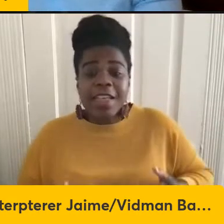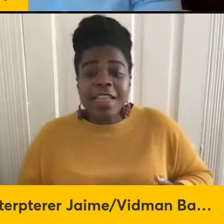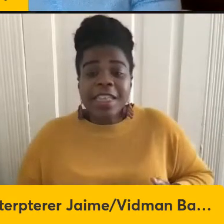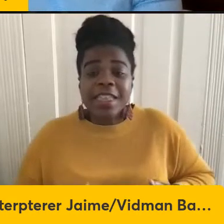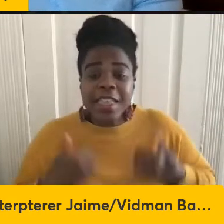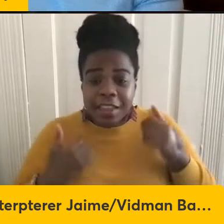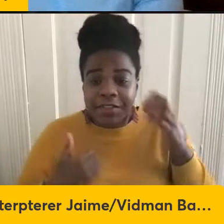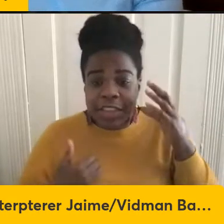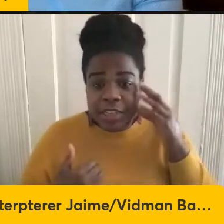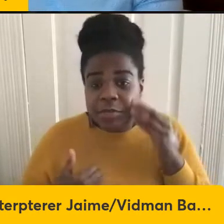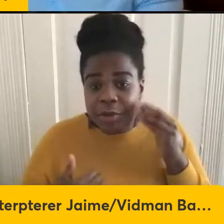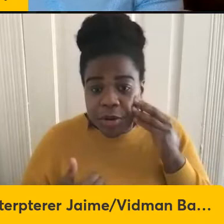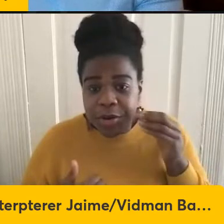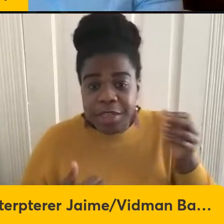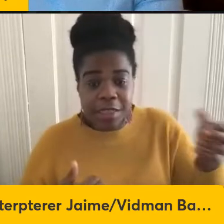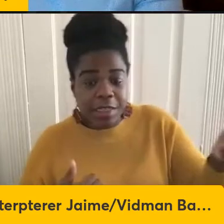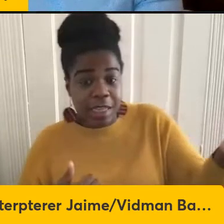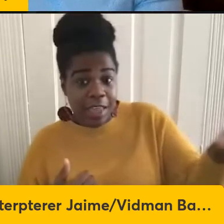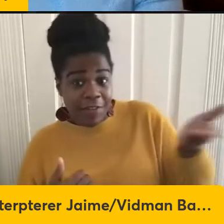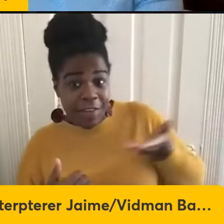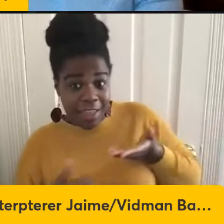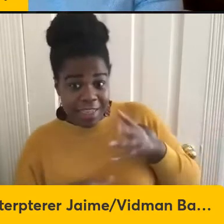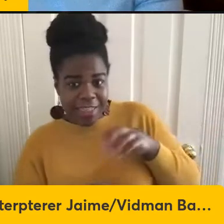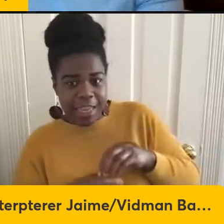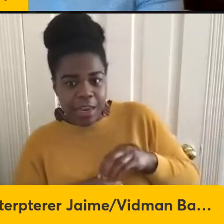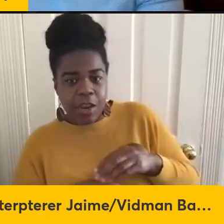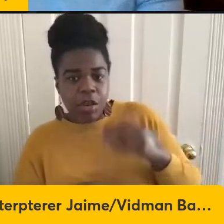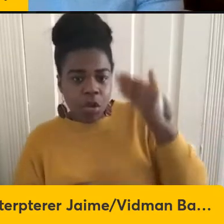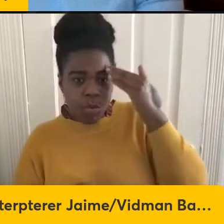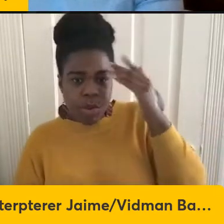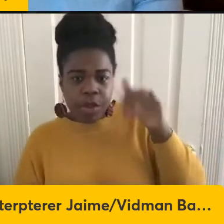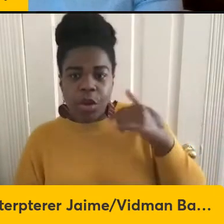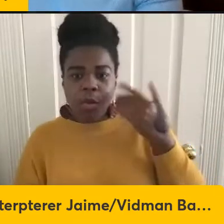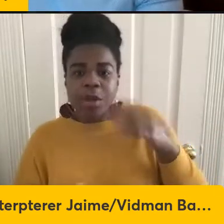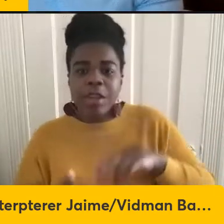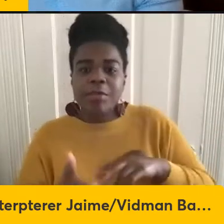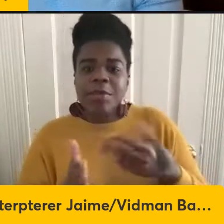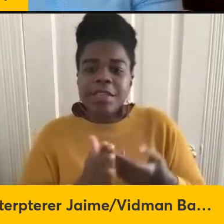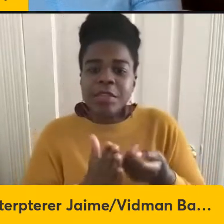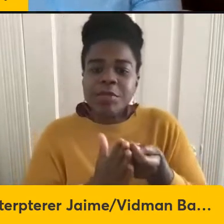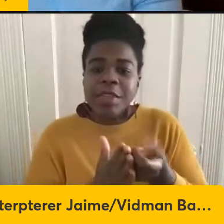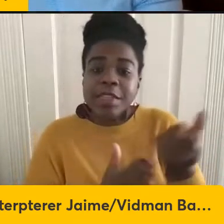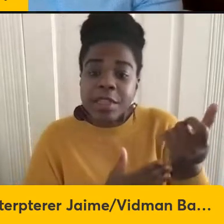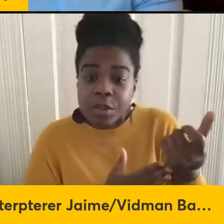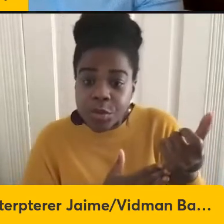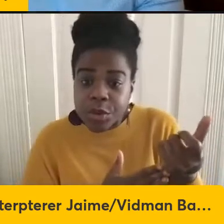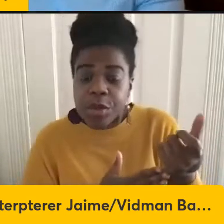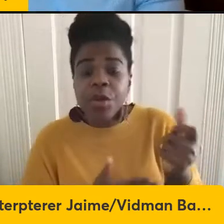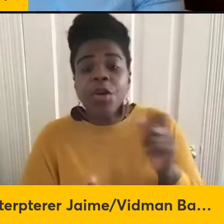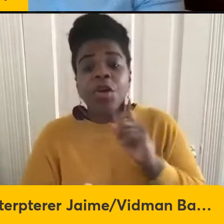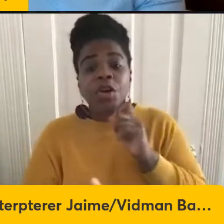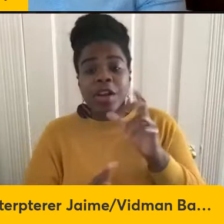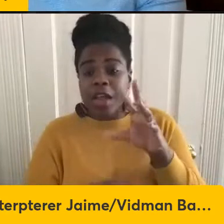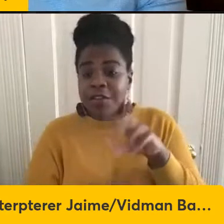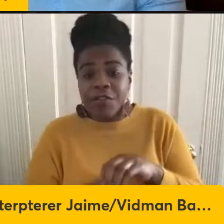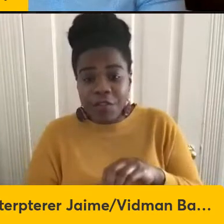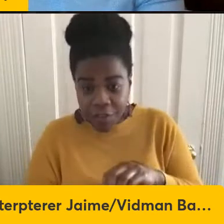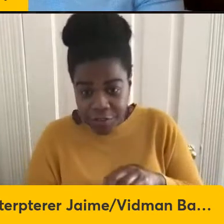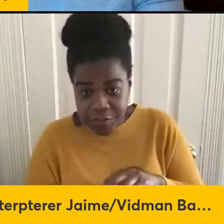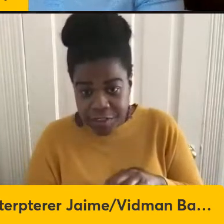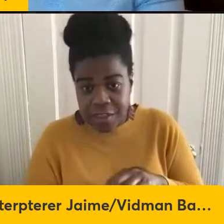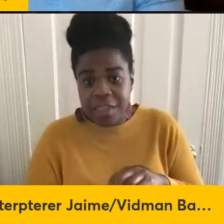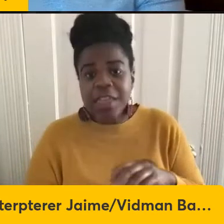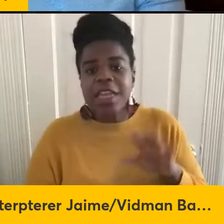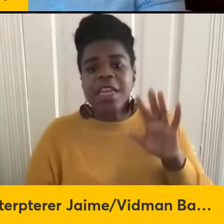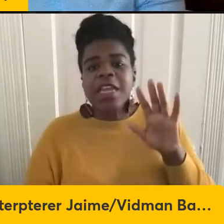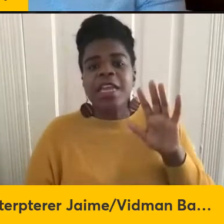in. We know what it looks like to be excluded or not to be accounted for. So we utilize